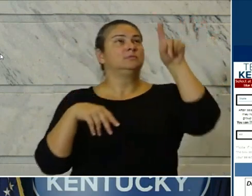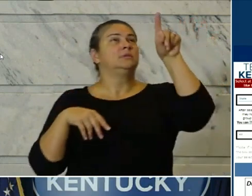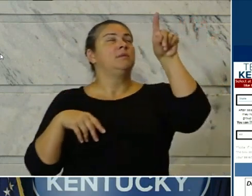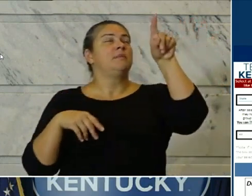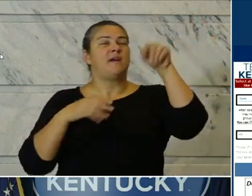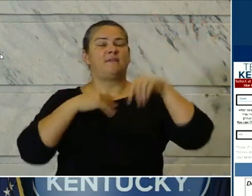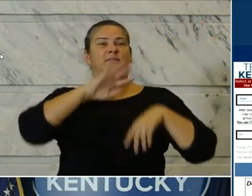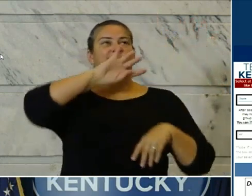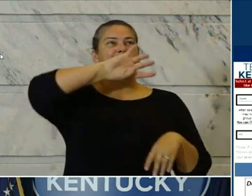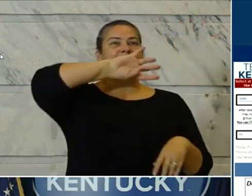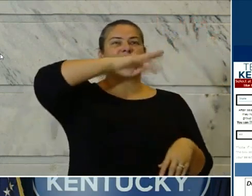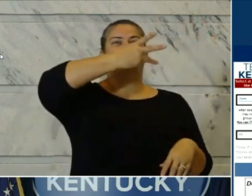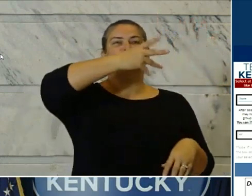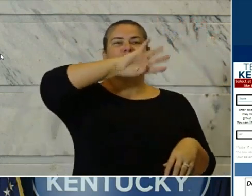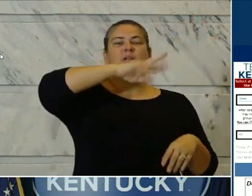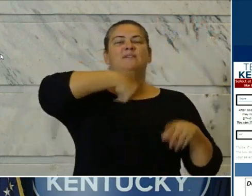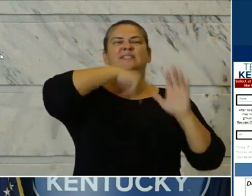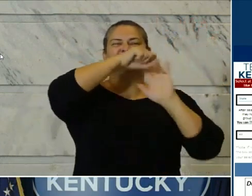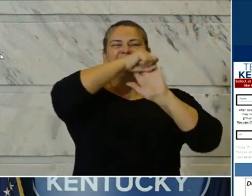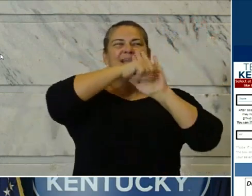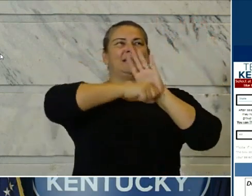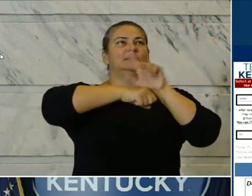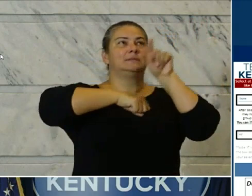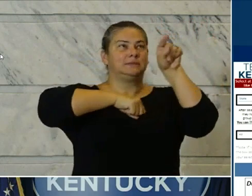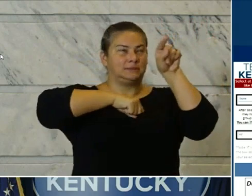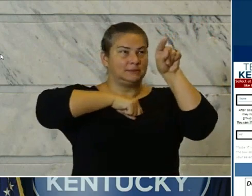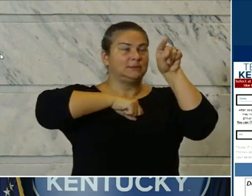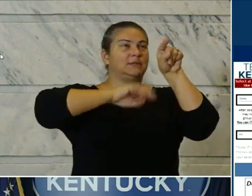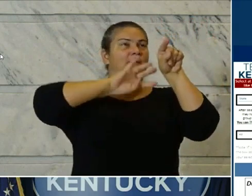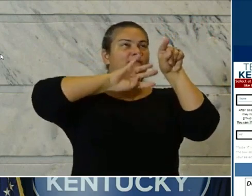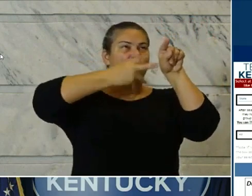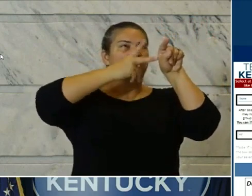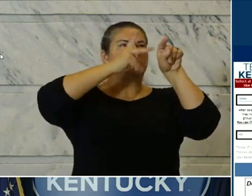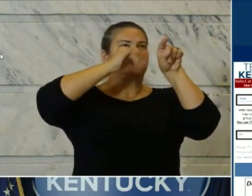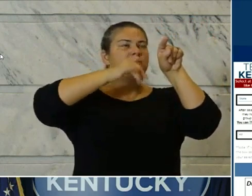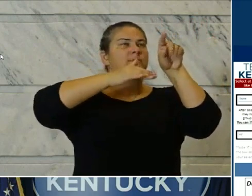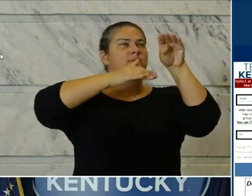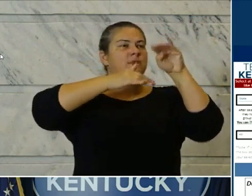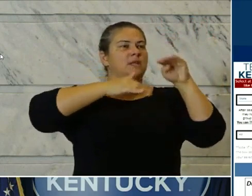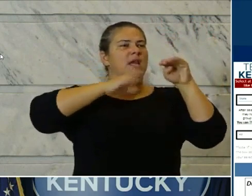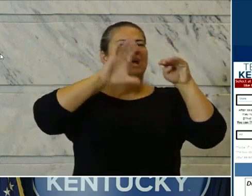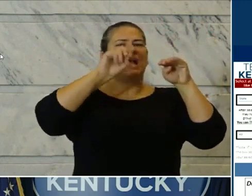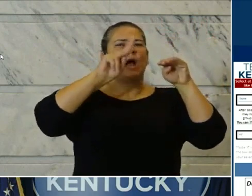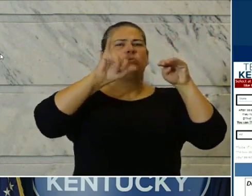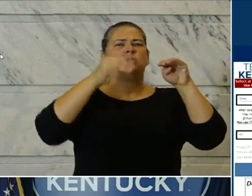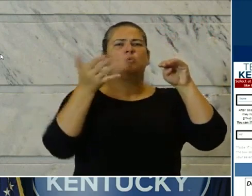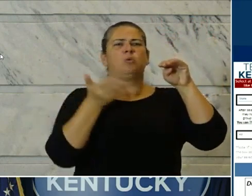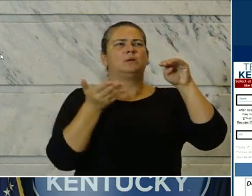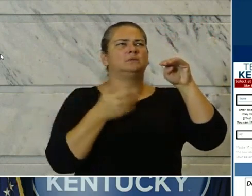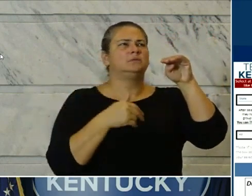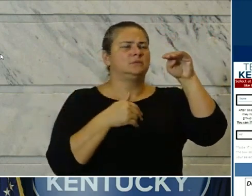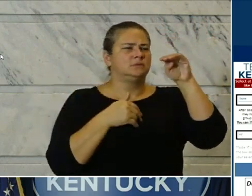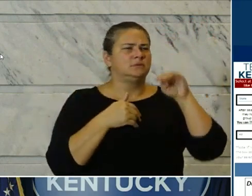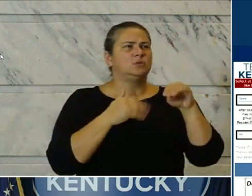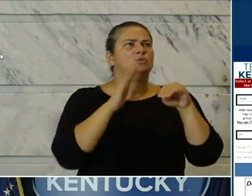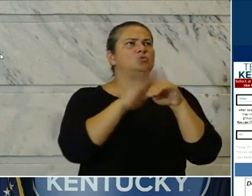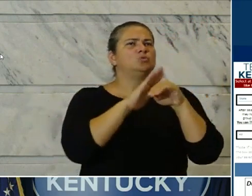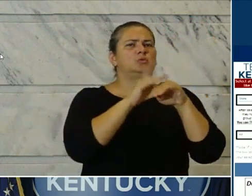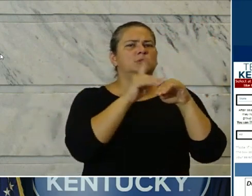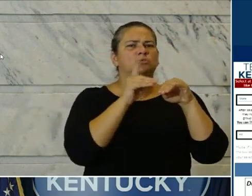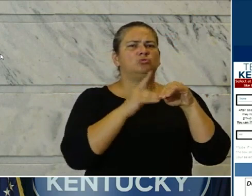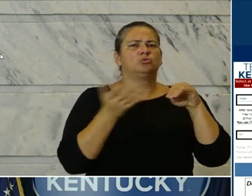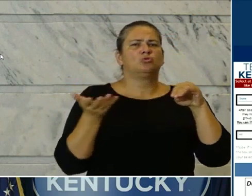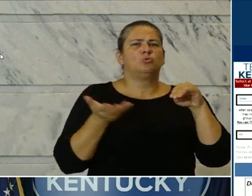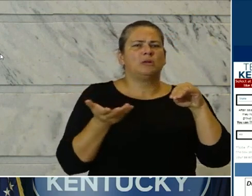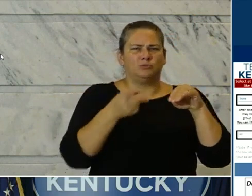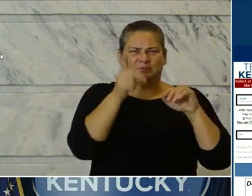state level, at the county level, at the school district level, and down to the actual school building level. So you